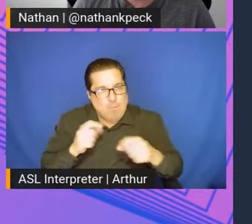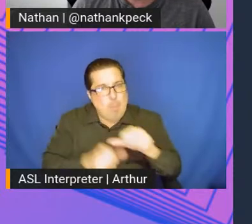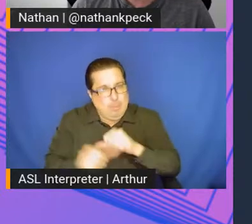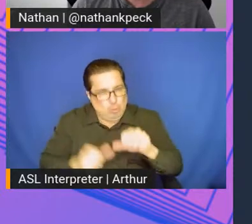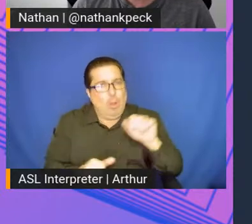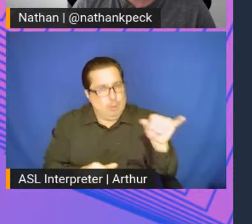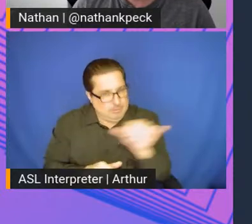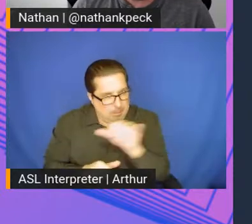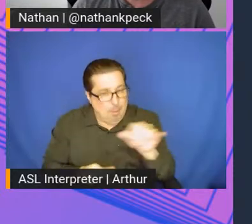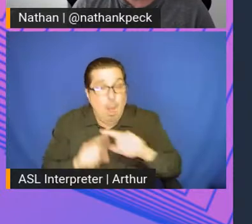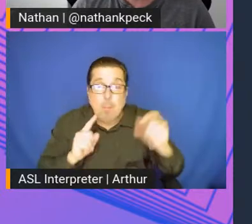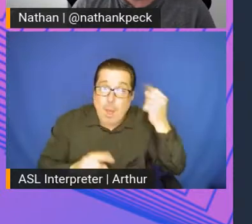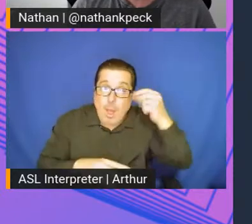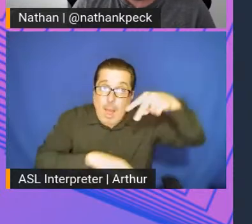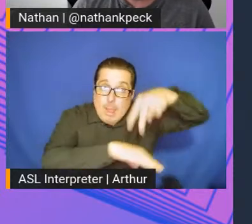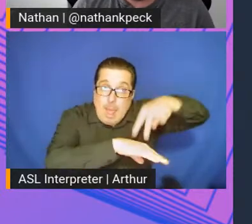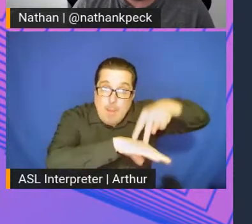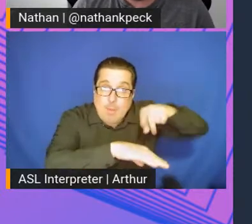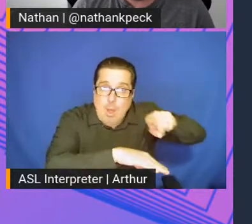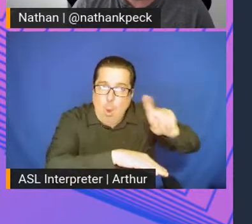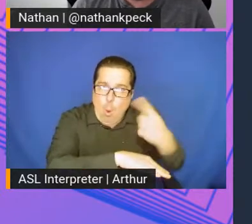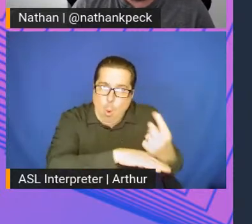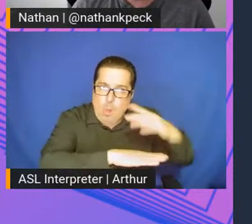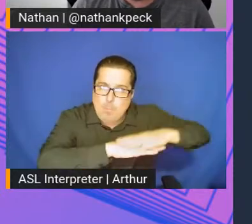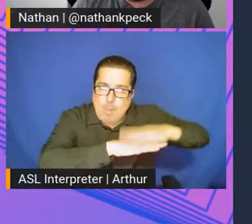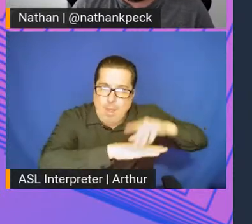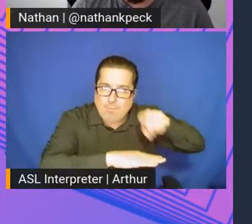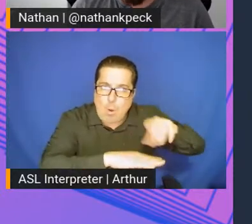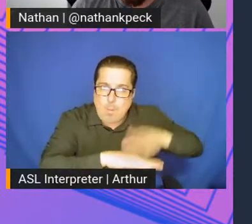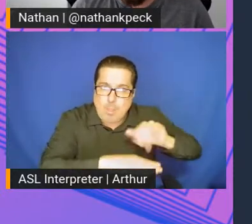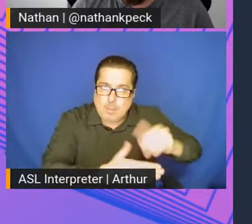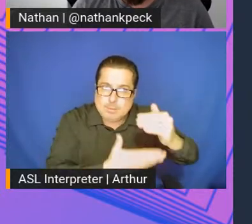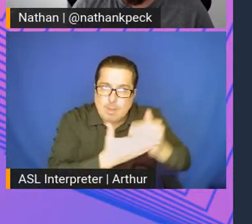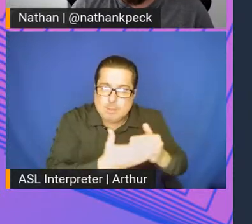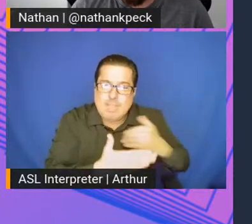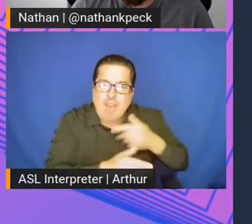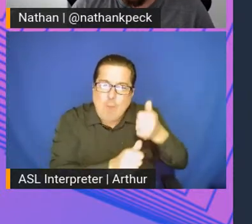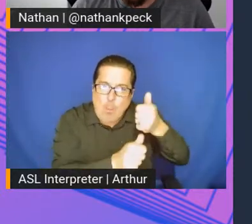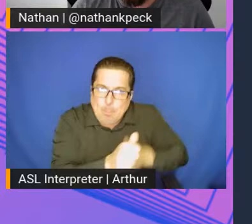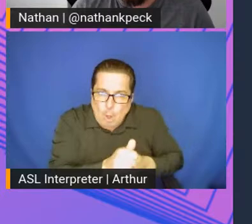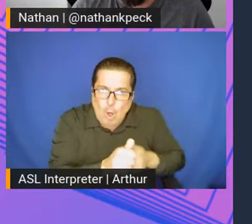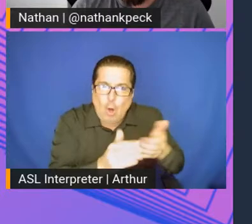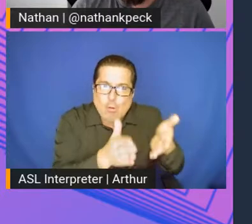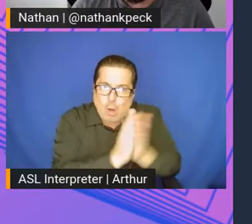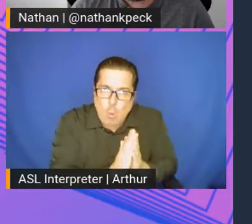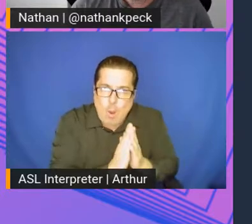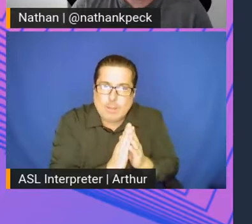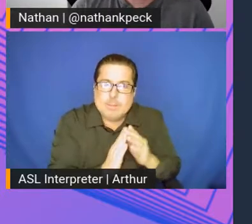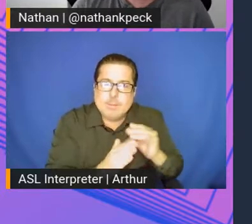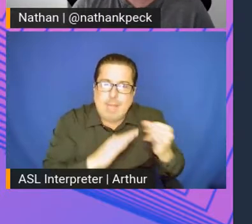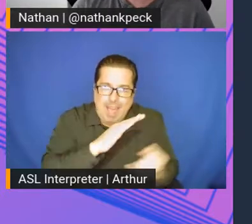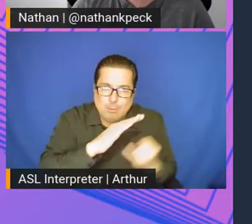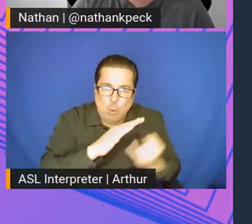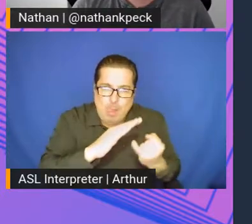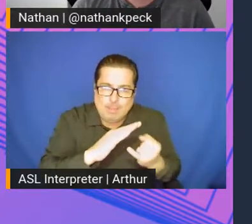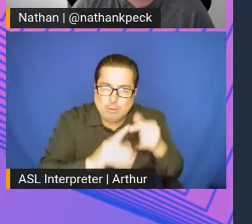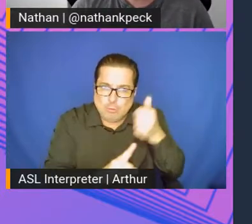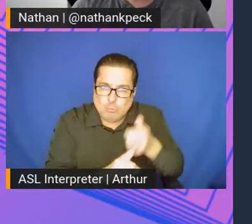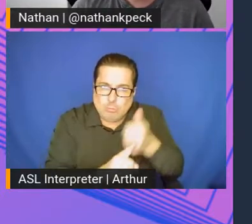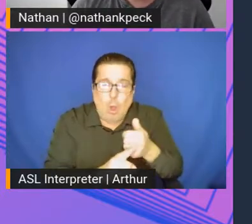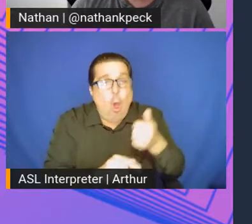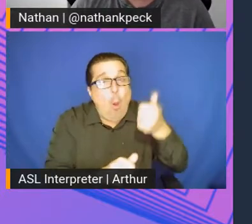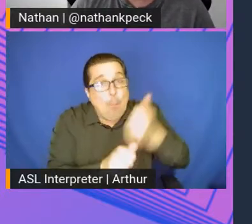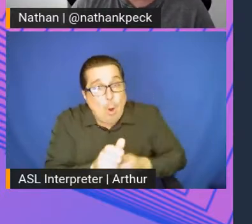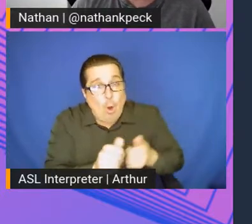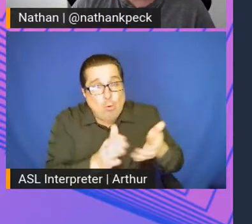Lambda is the only serverless platform on this list that has per request isolation. So per request